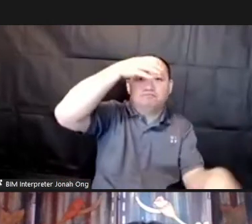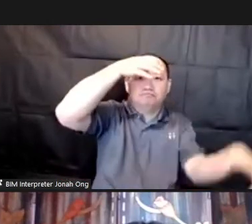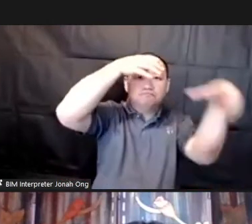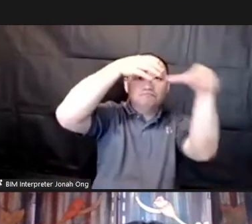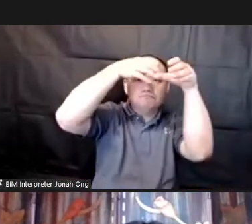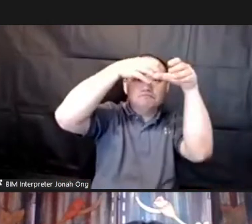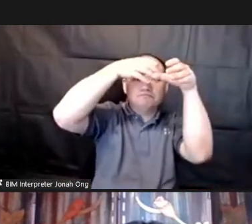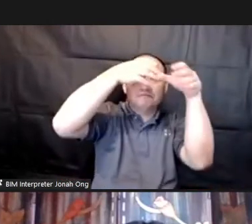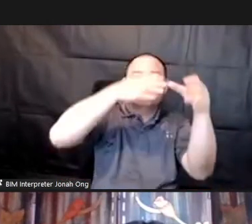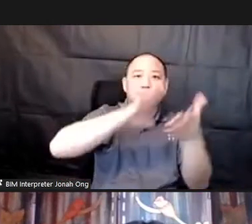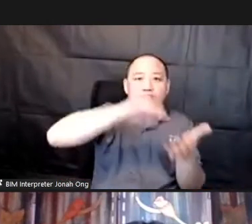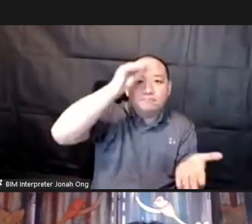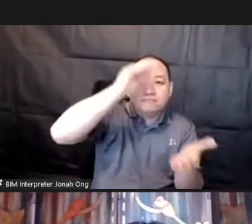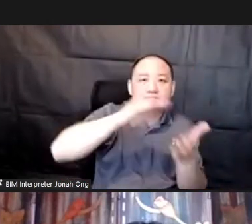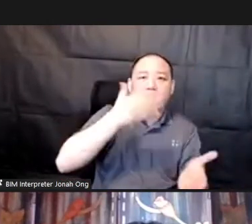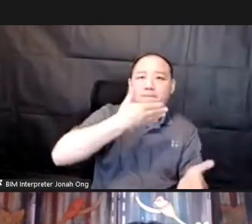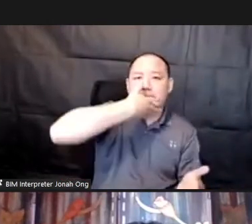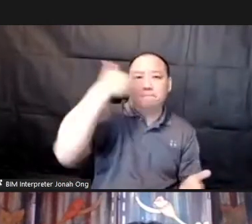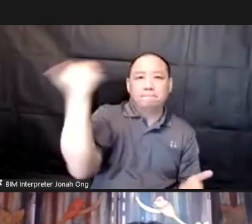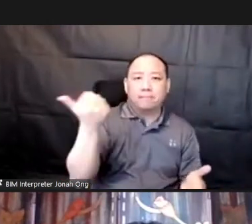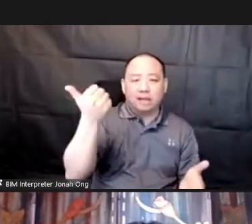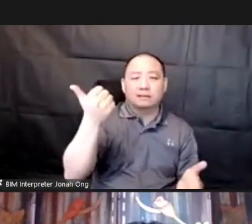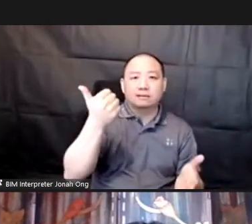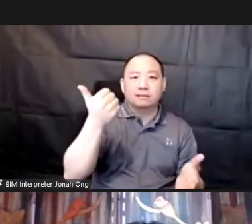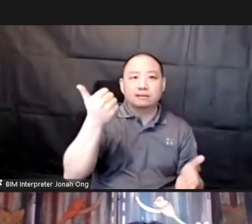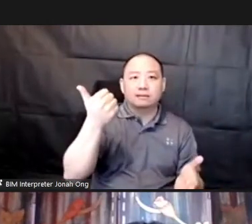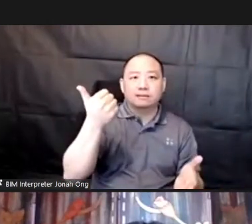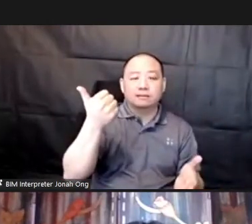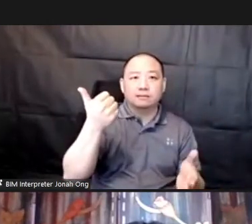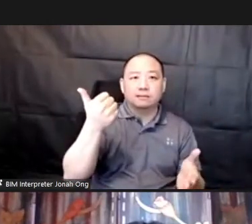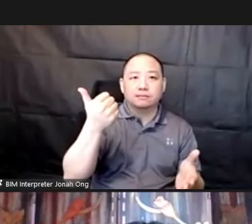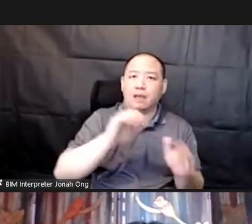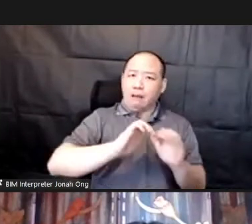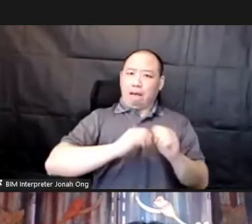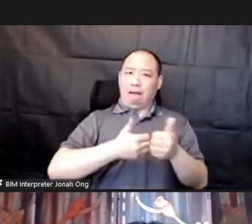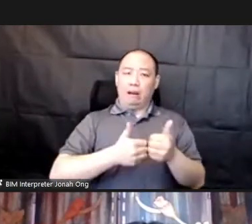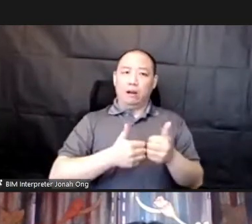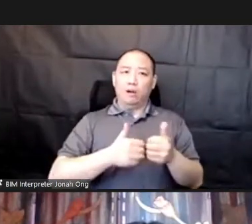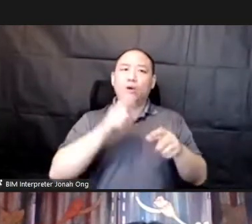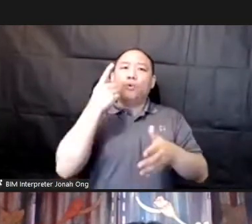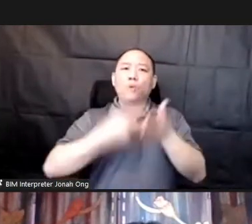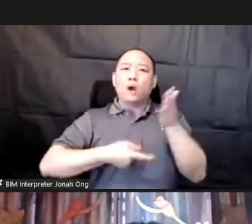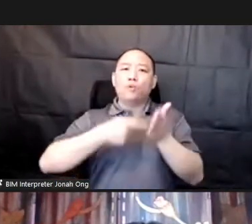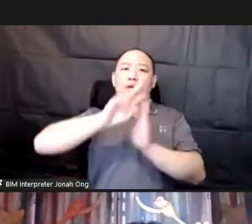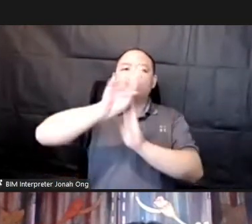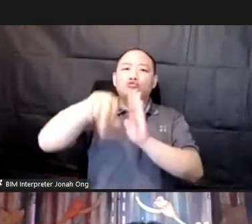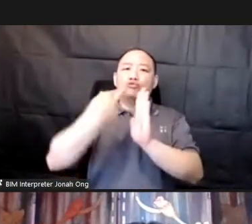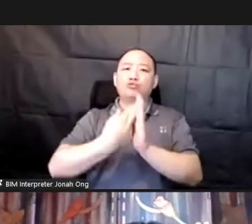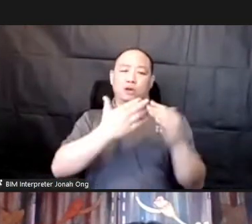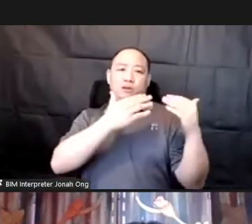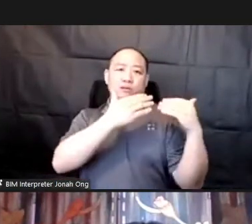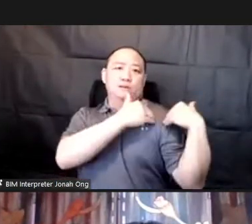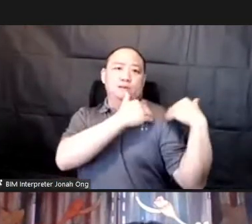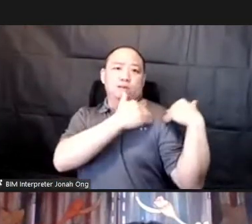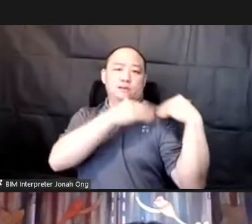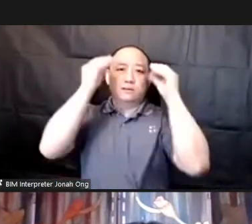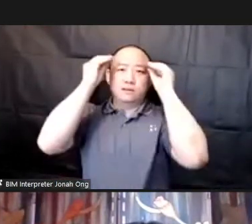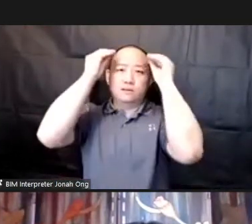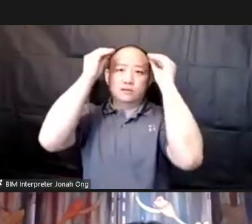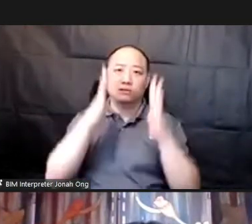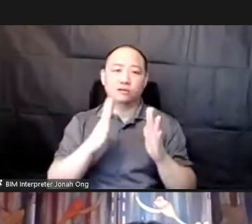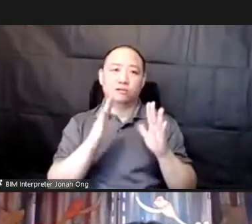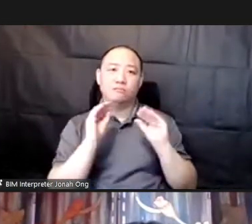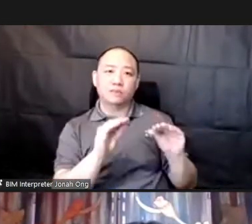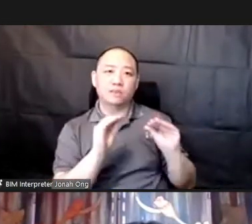the best knowledge, right, then what is the role of the teachers, and what, how can teachers continue to play an important role, and what will education look like for